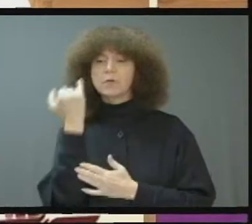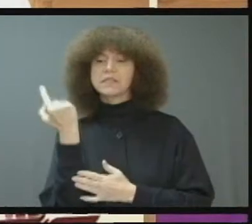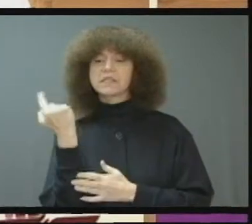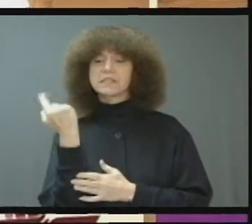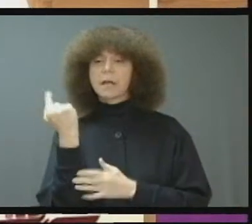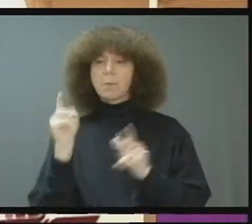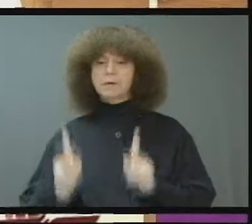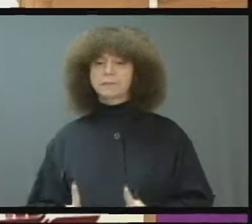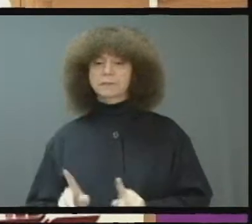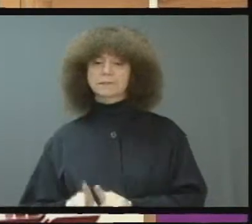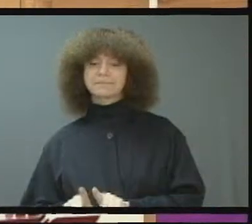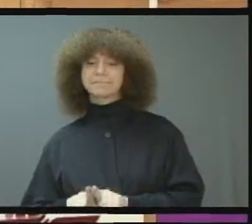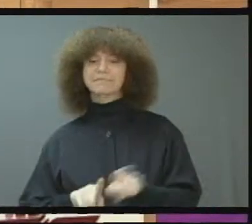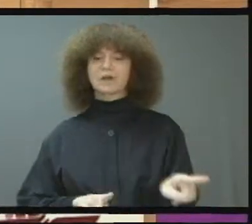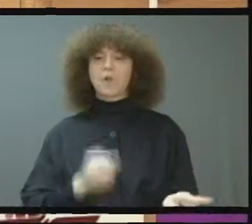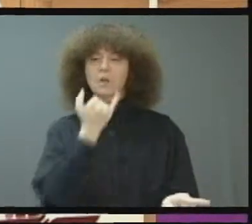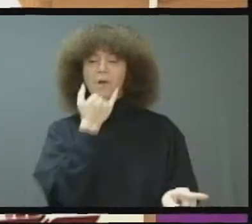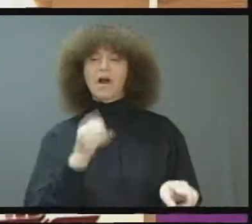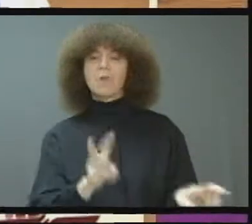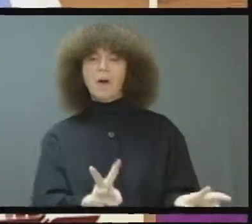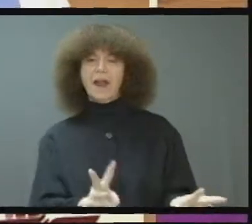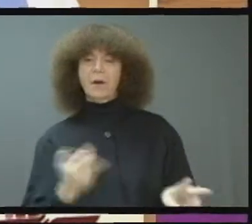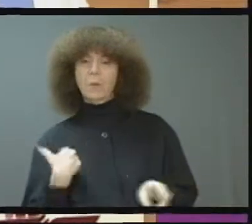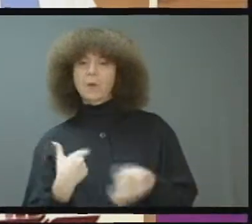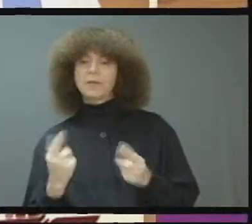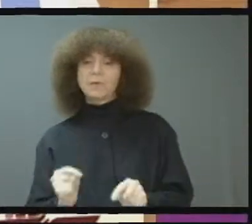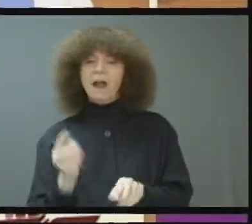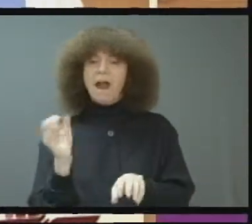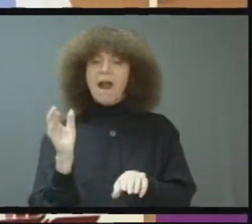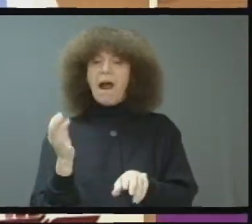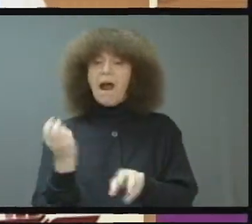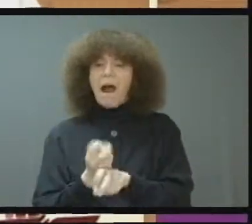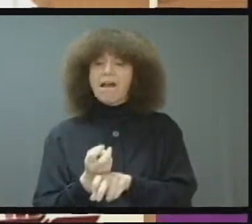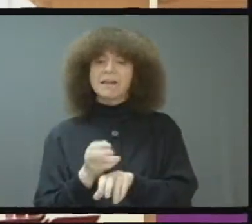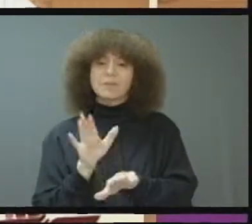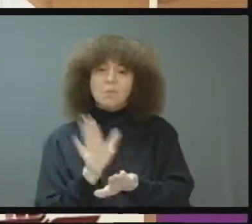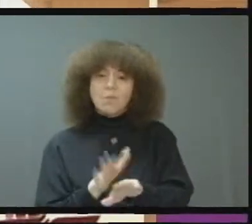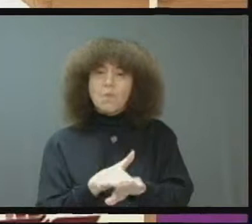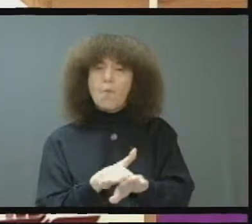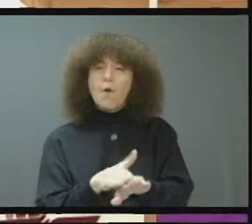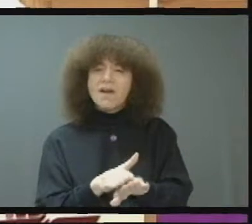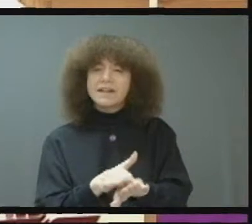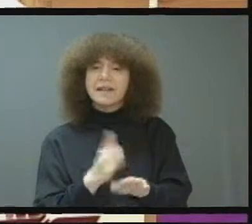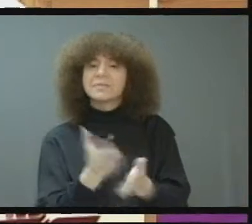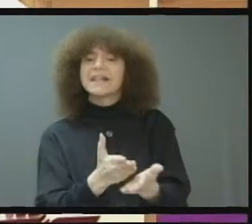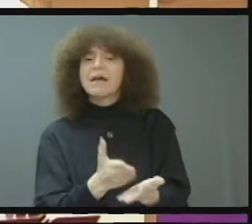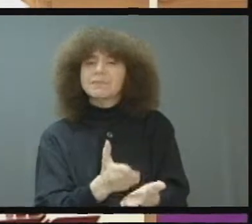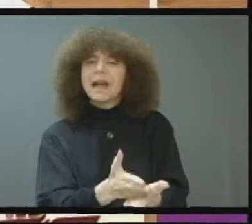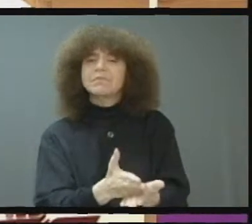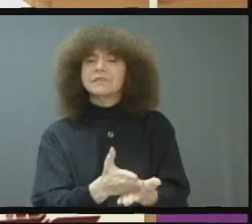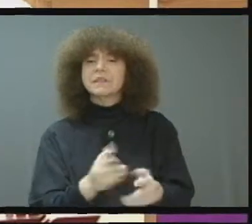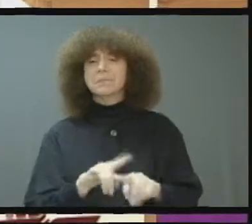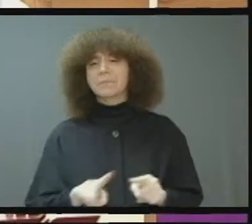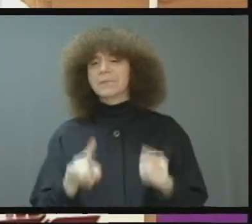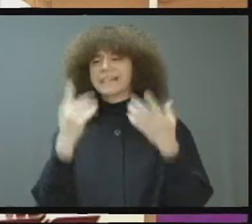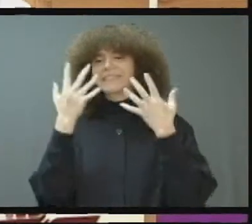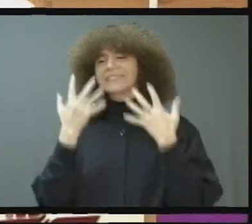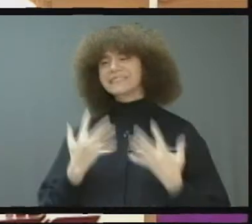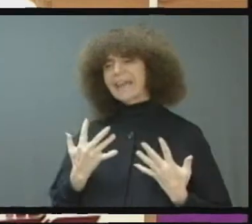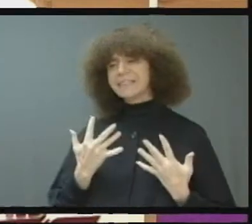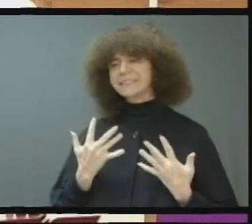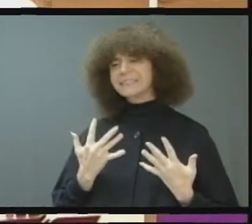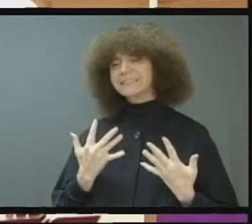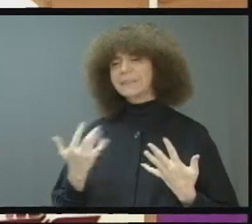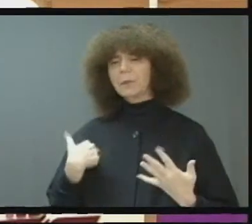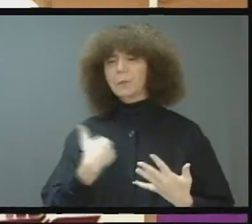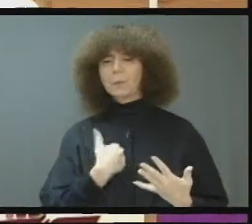try as hard as we can to warn them and to stop them. Sadly, though, there are times when we